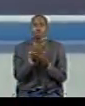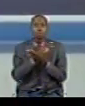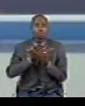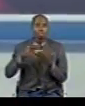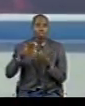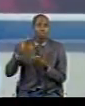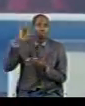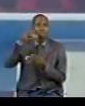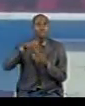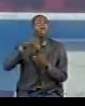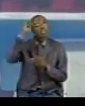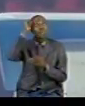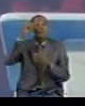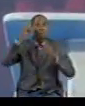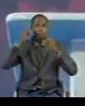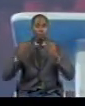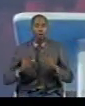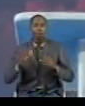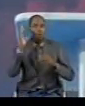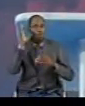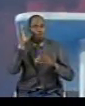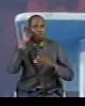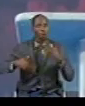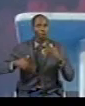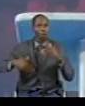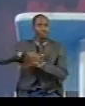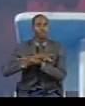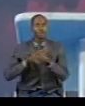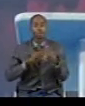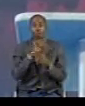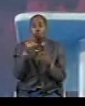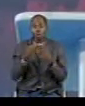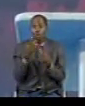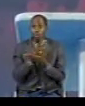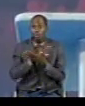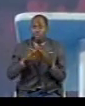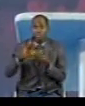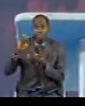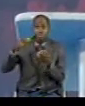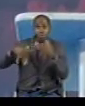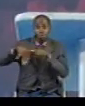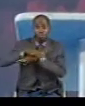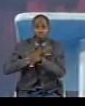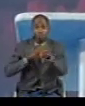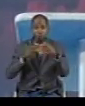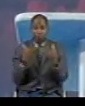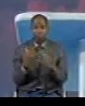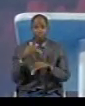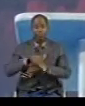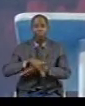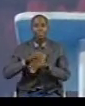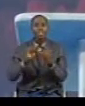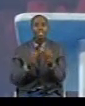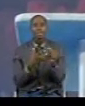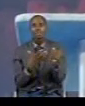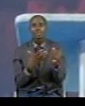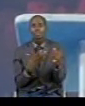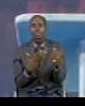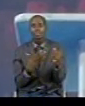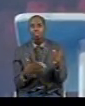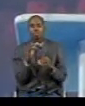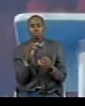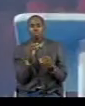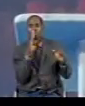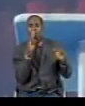will overshadow you. And when the Holy Ghost overshadows you tonight, everything of an impossibility